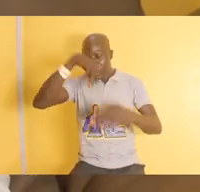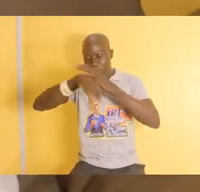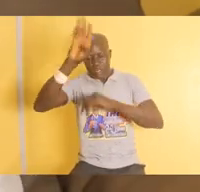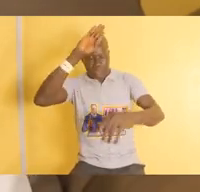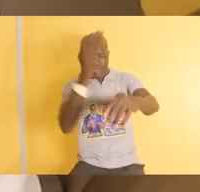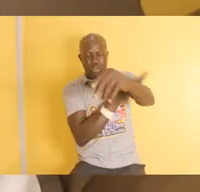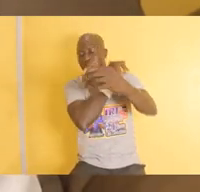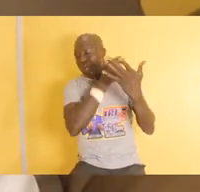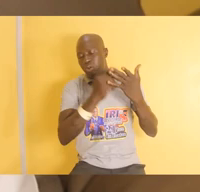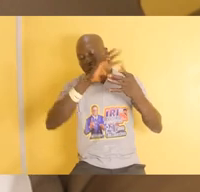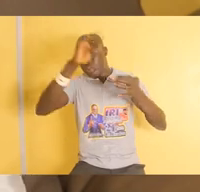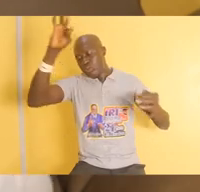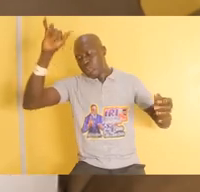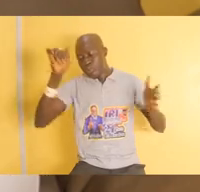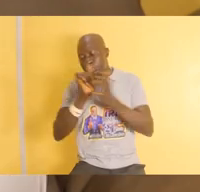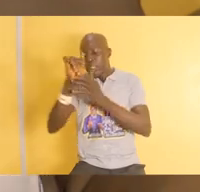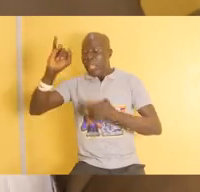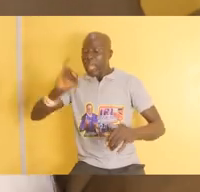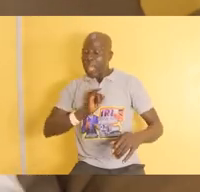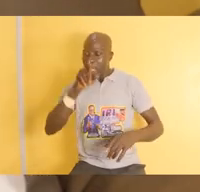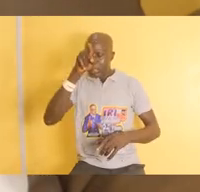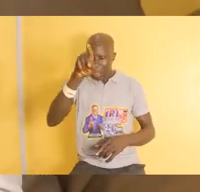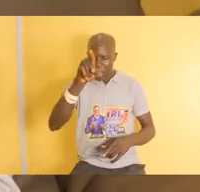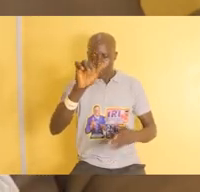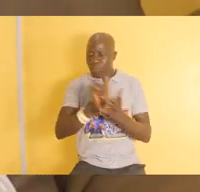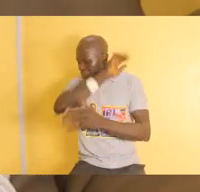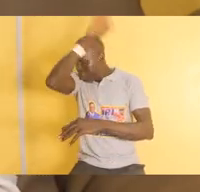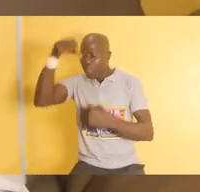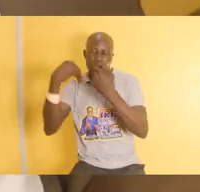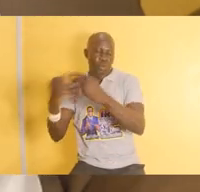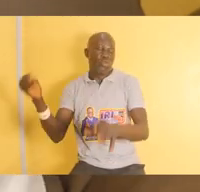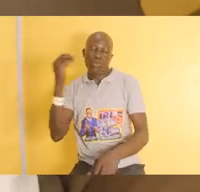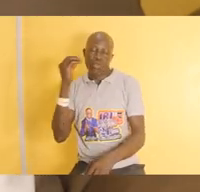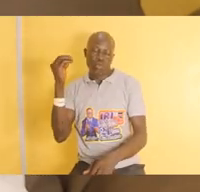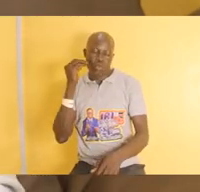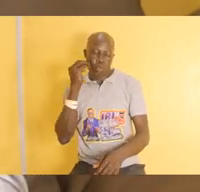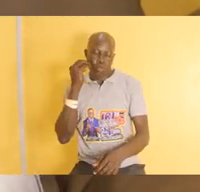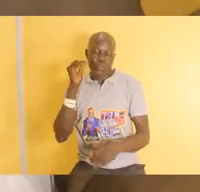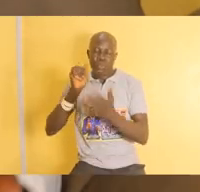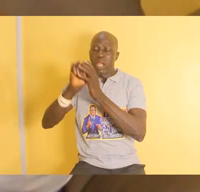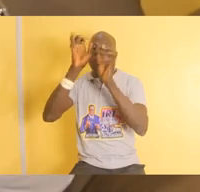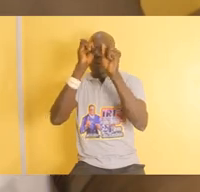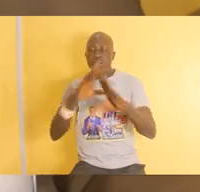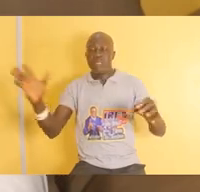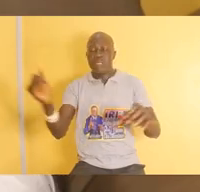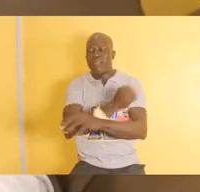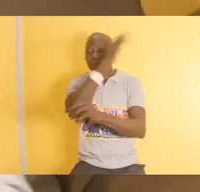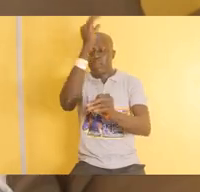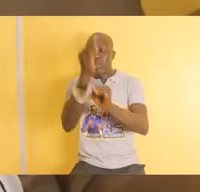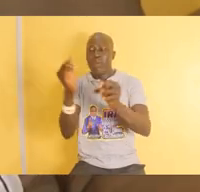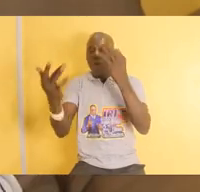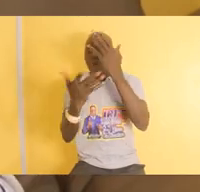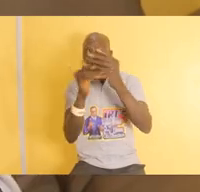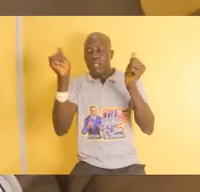ti omo ati ti emi mo emi ati wo a o ni so le na amen mo bless apere wa bo